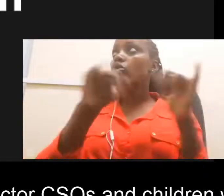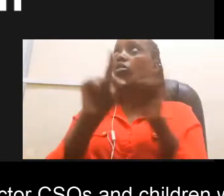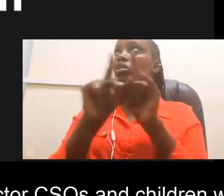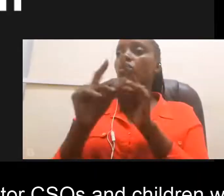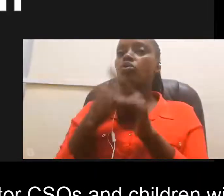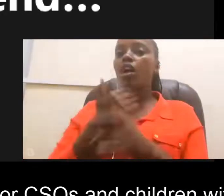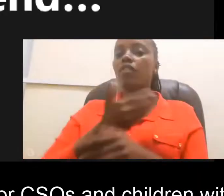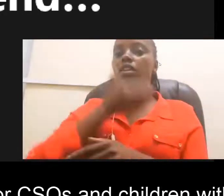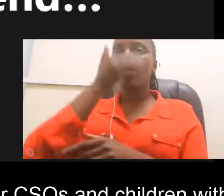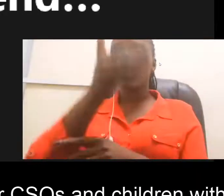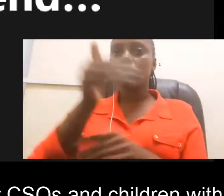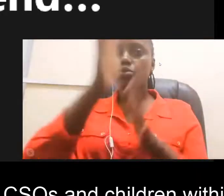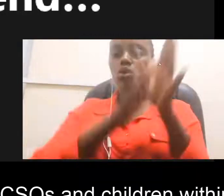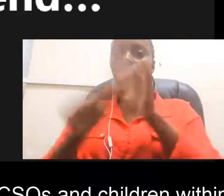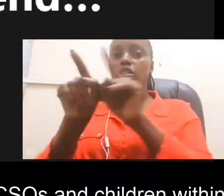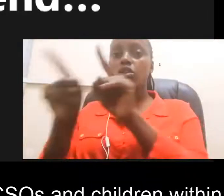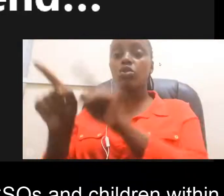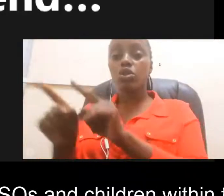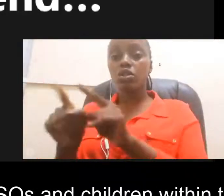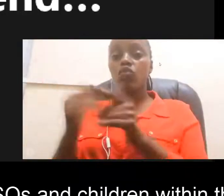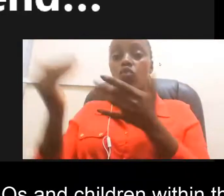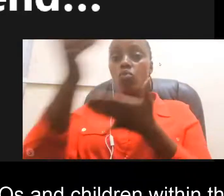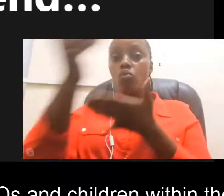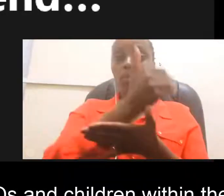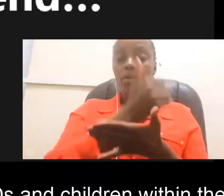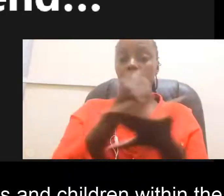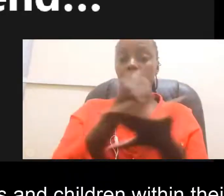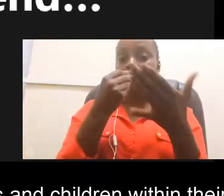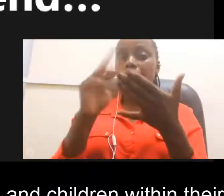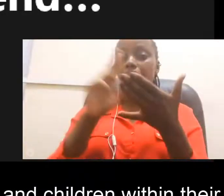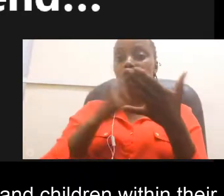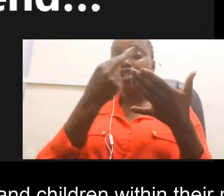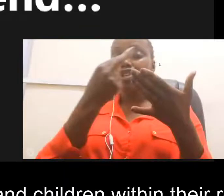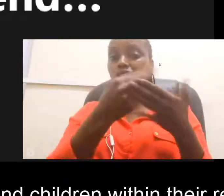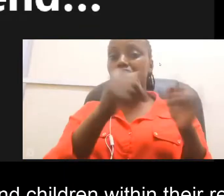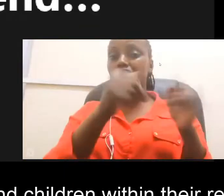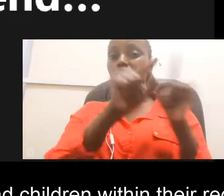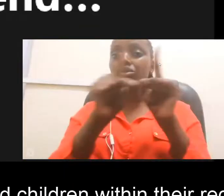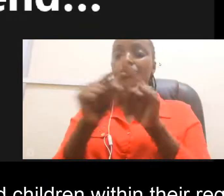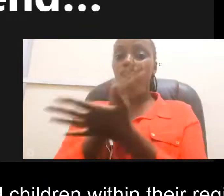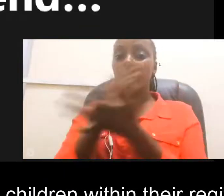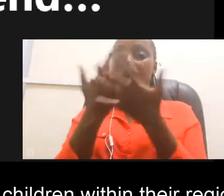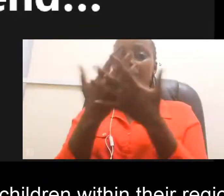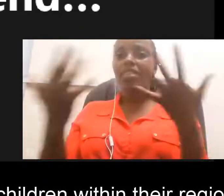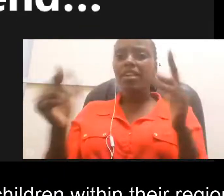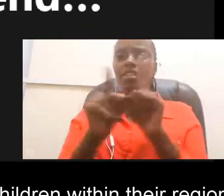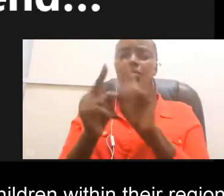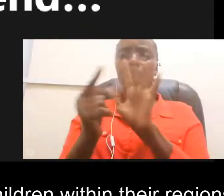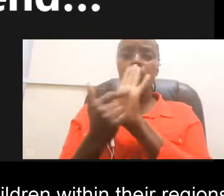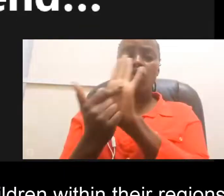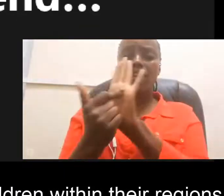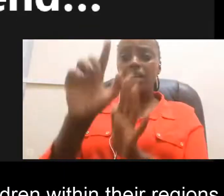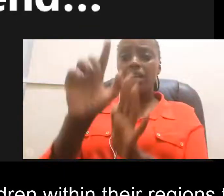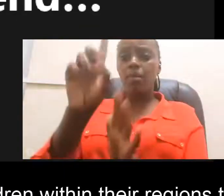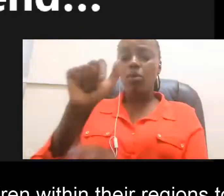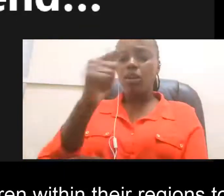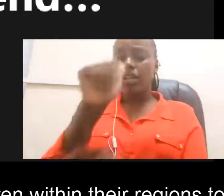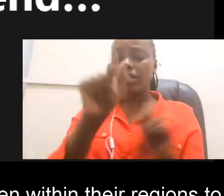and again mobilize resources and have shared things like data, what are the information